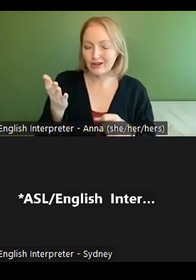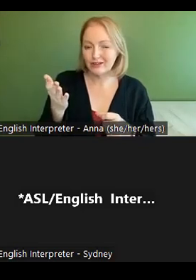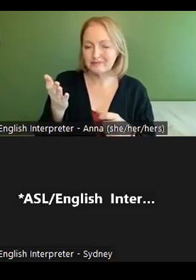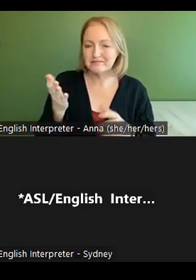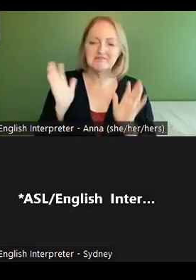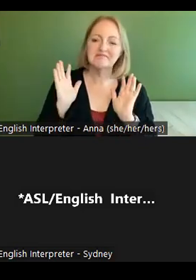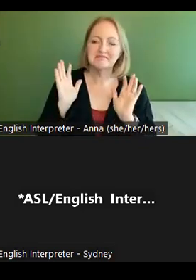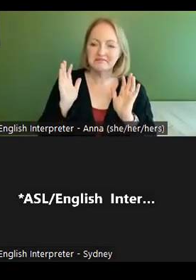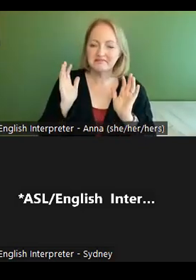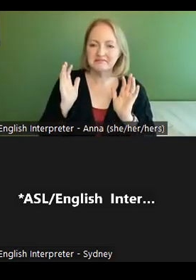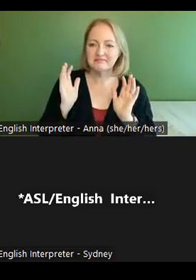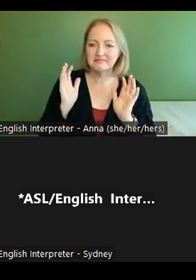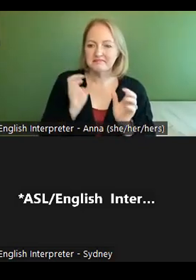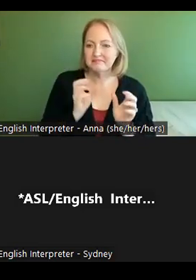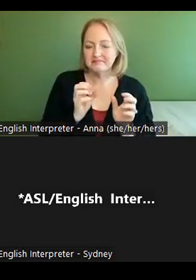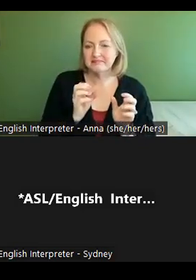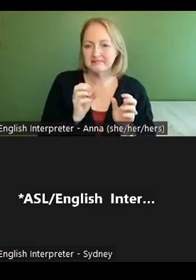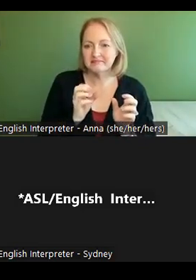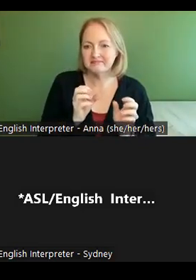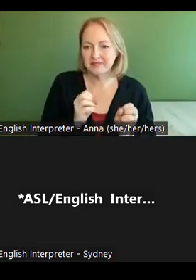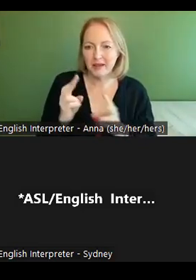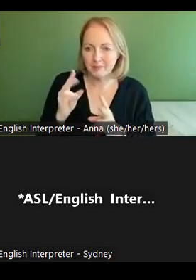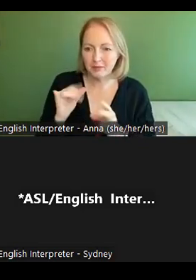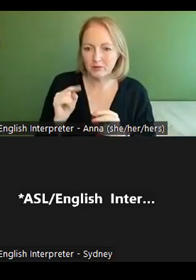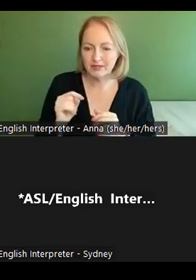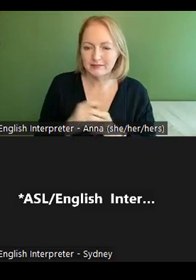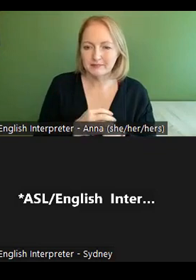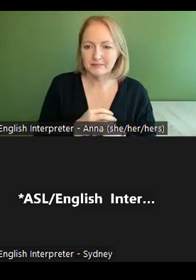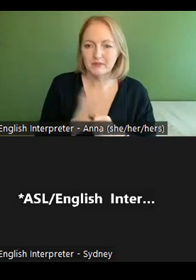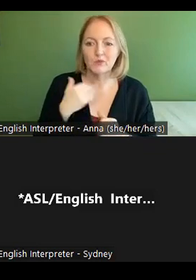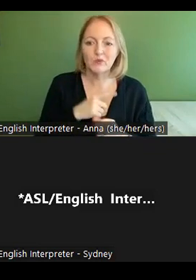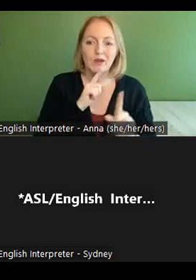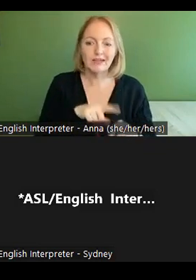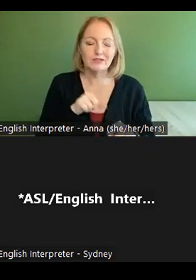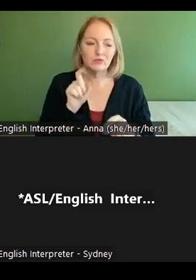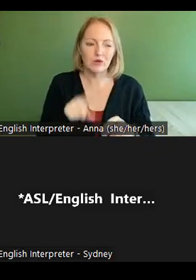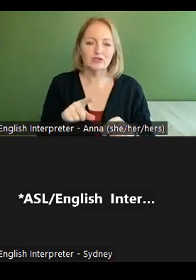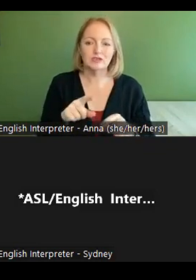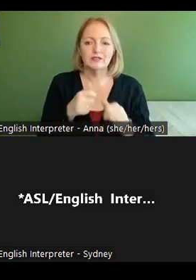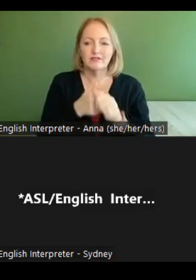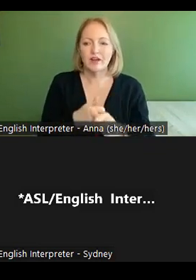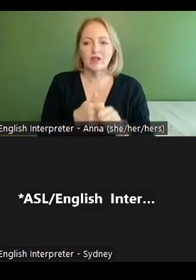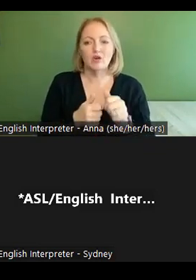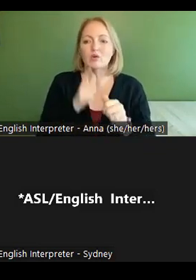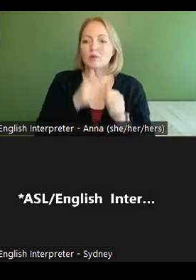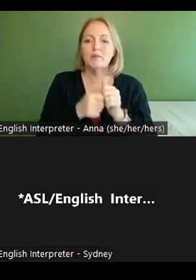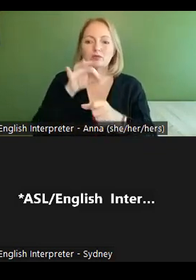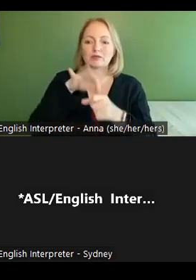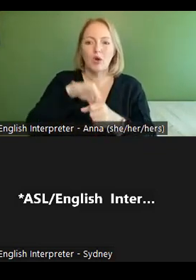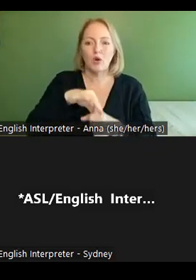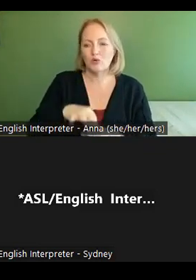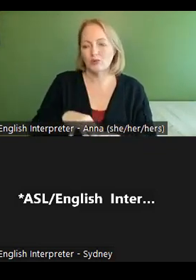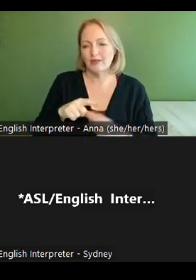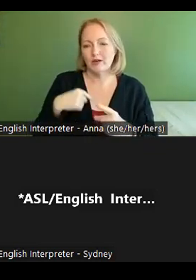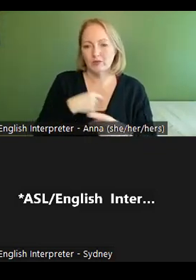then you can upvote it. We will answer questions in the order of the most votes that have been